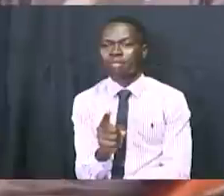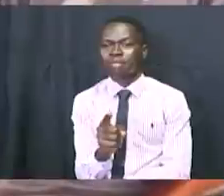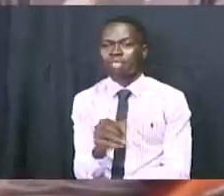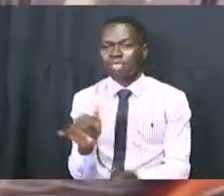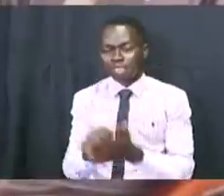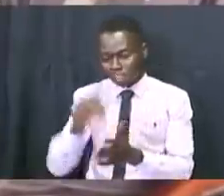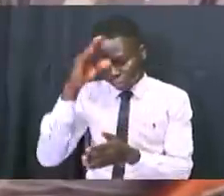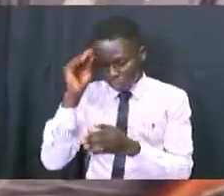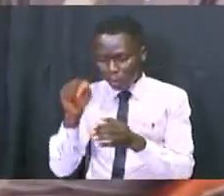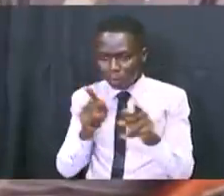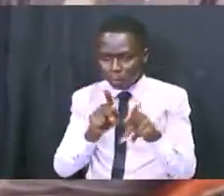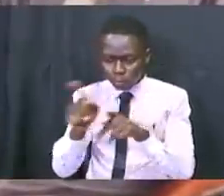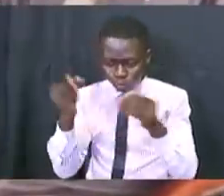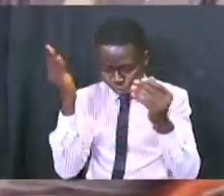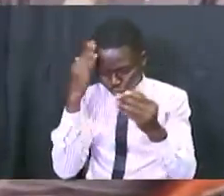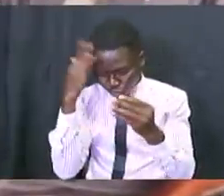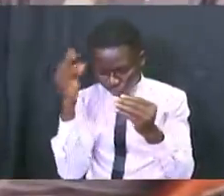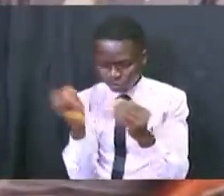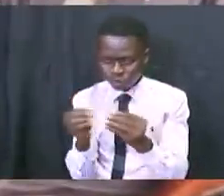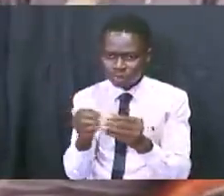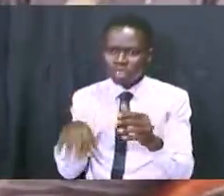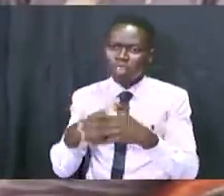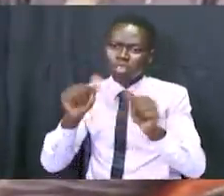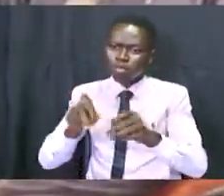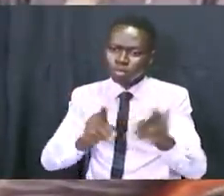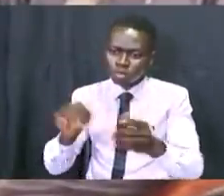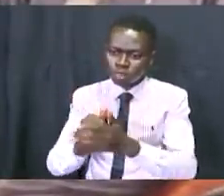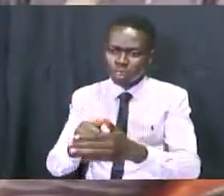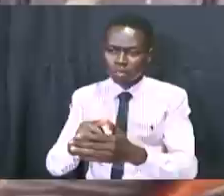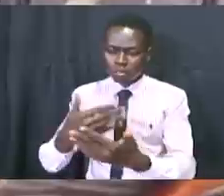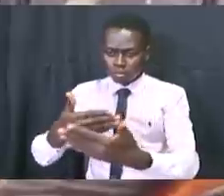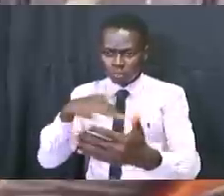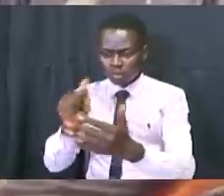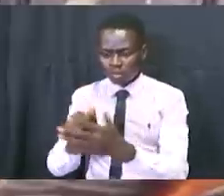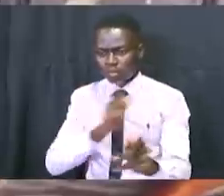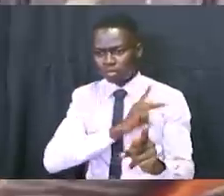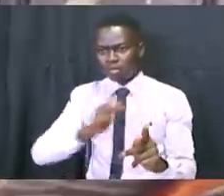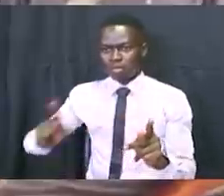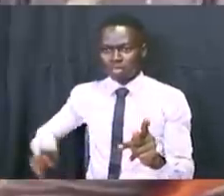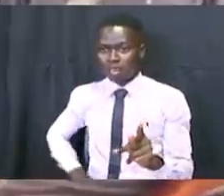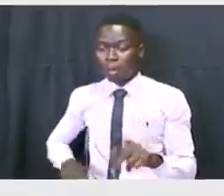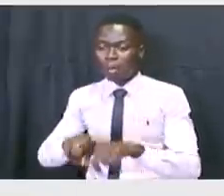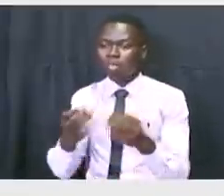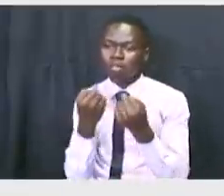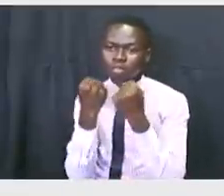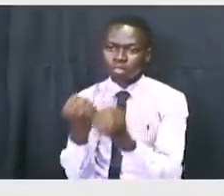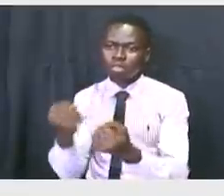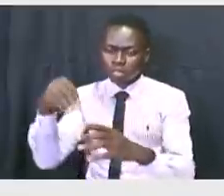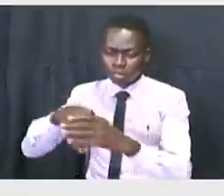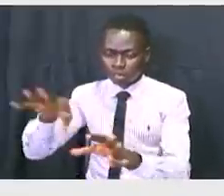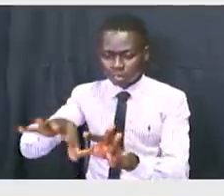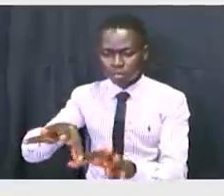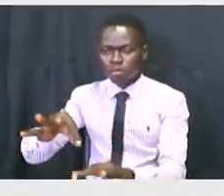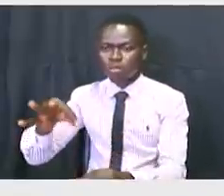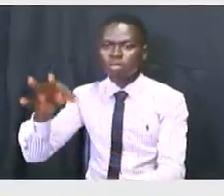figure. How could he do all this in the midst of the Nebuchadnezzars and the threats? His strength was in his